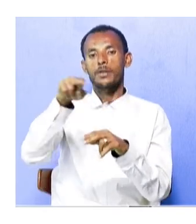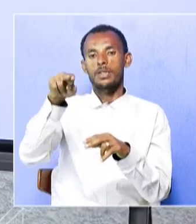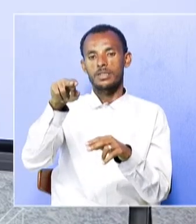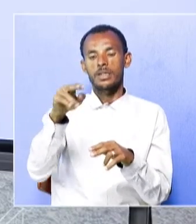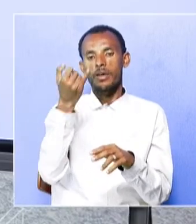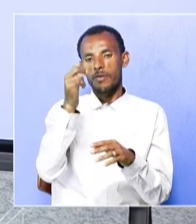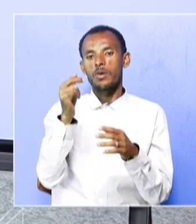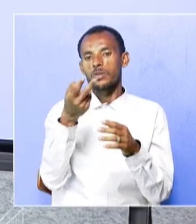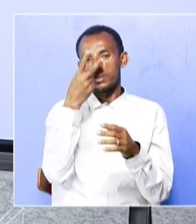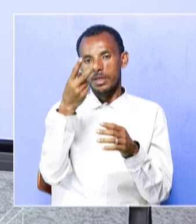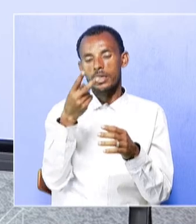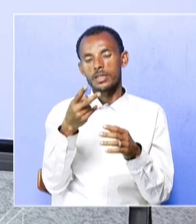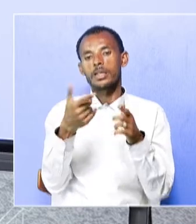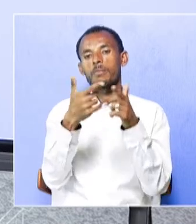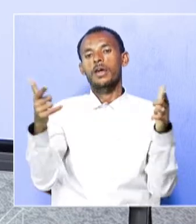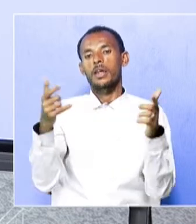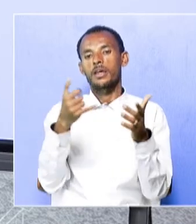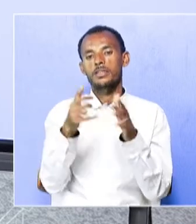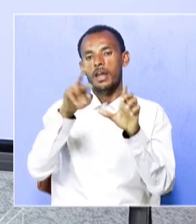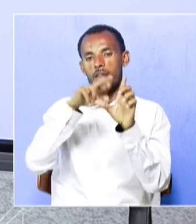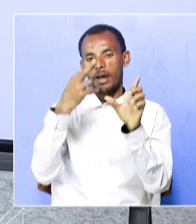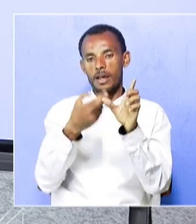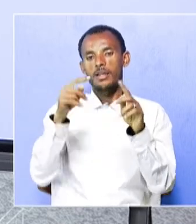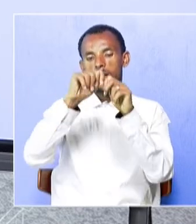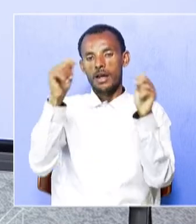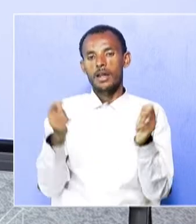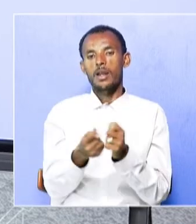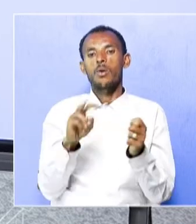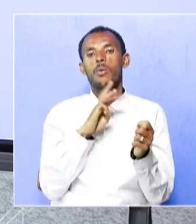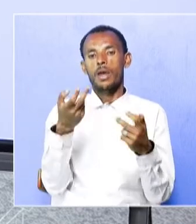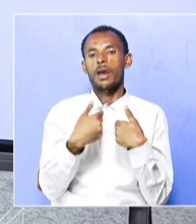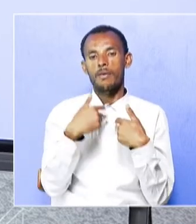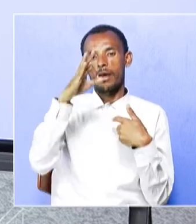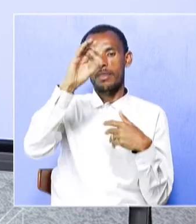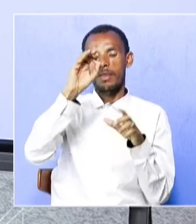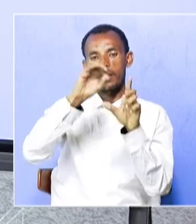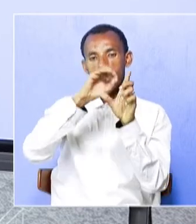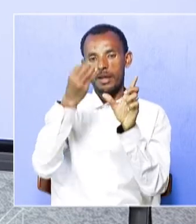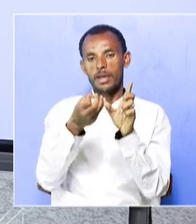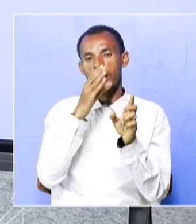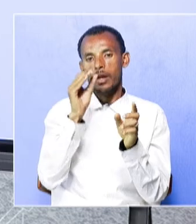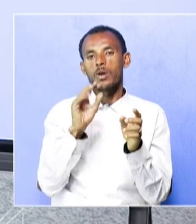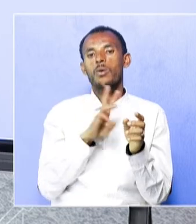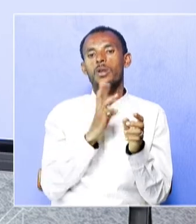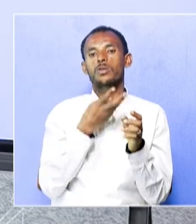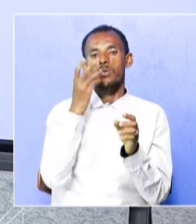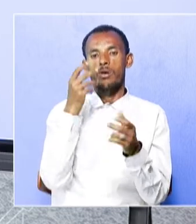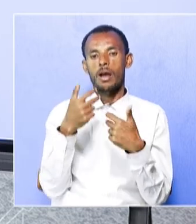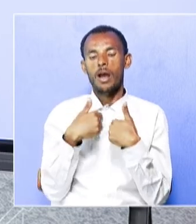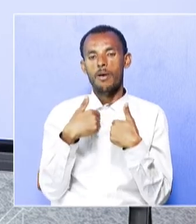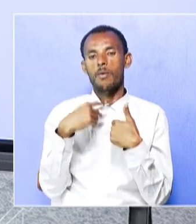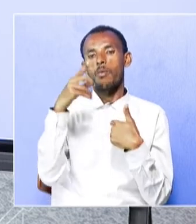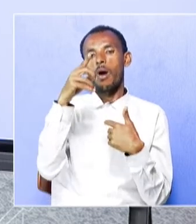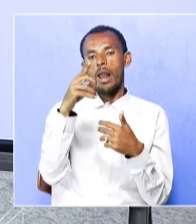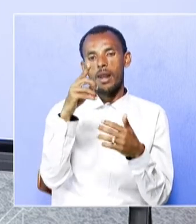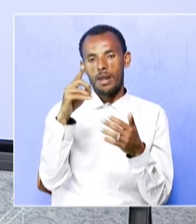bigger triangle, it's a right angle triangle, definitely, because we have 90 degree. And we need to have one more thing, which is altitude